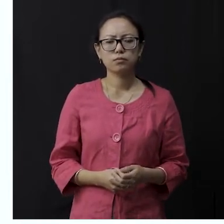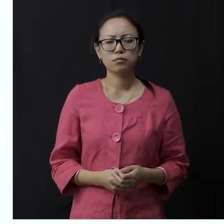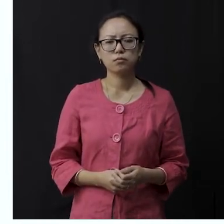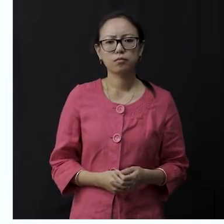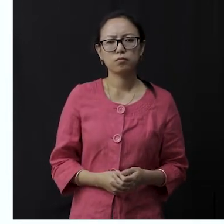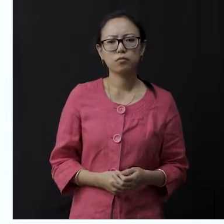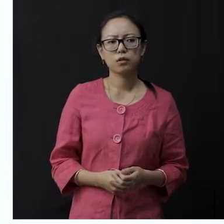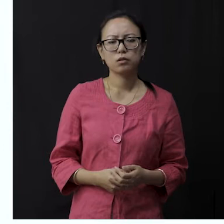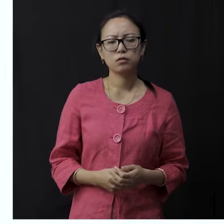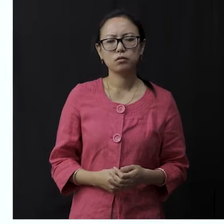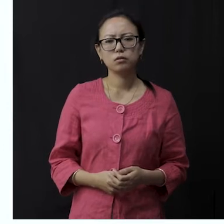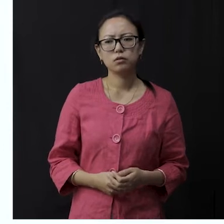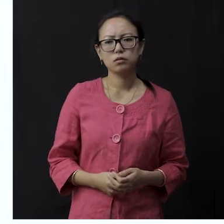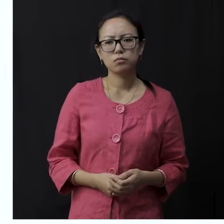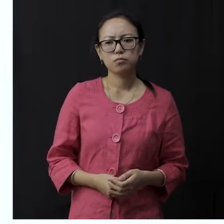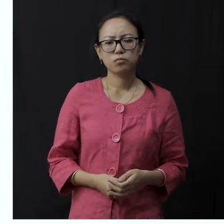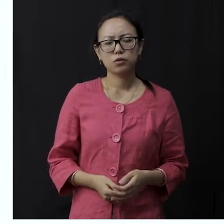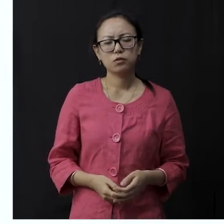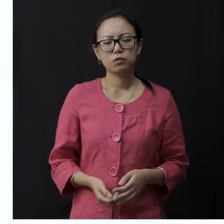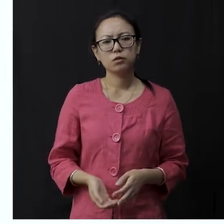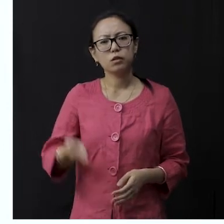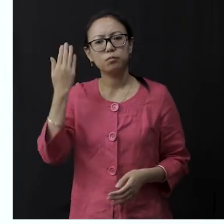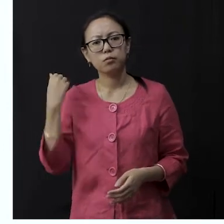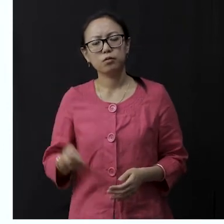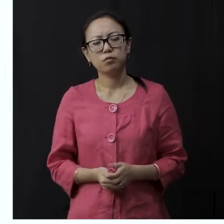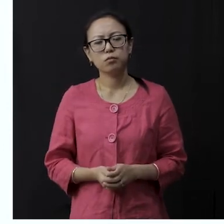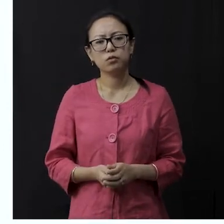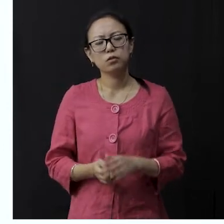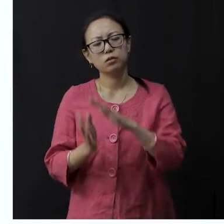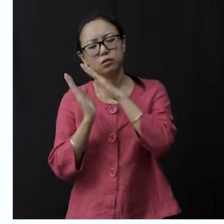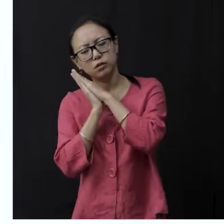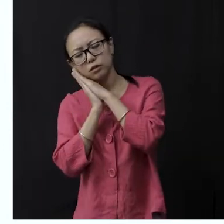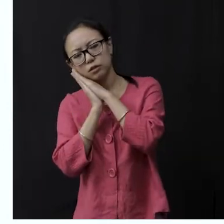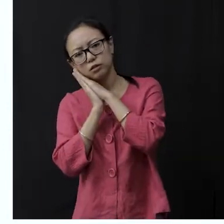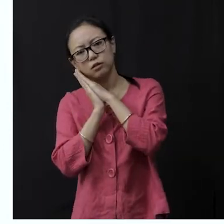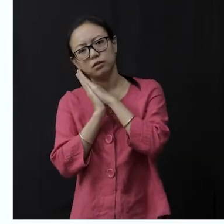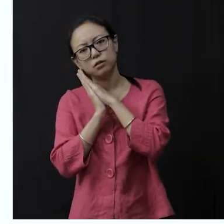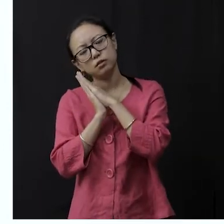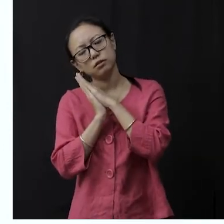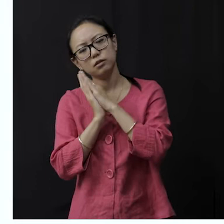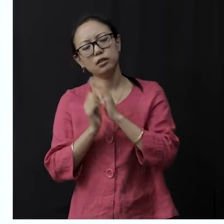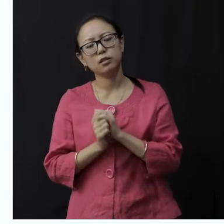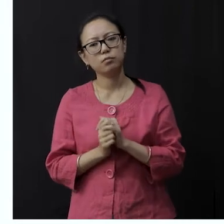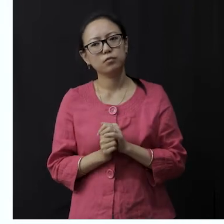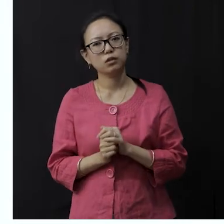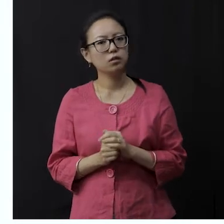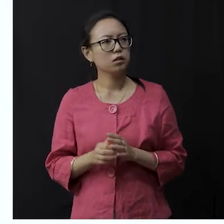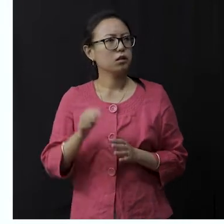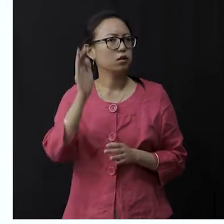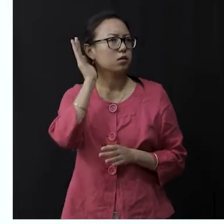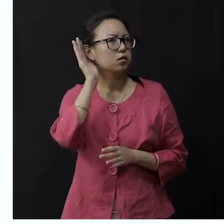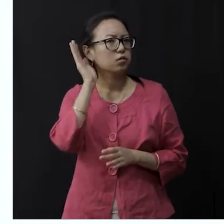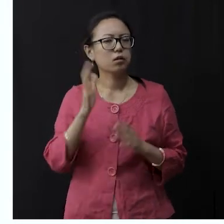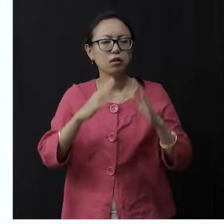when you sleep at night, you all hear some noises, right? Especially when you sleep